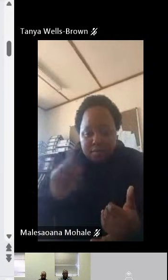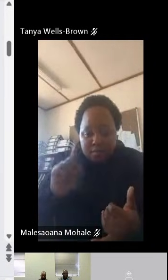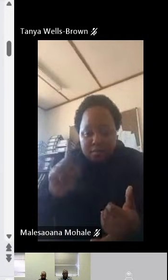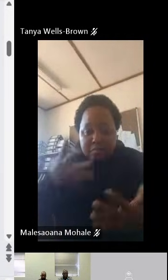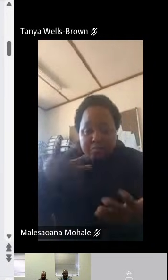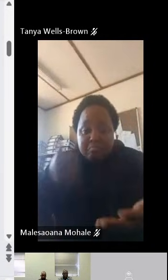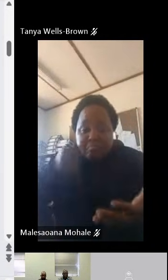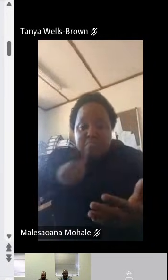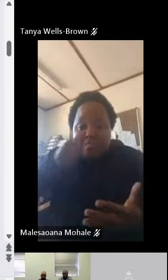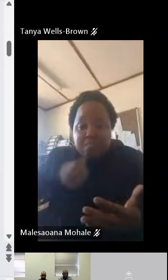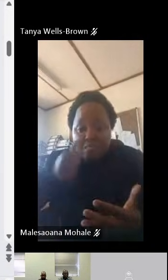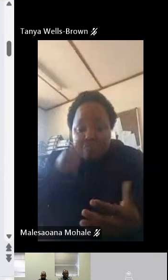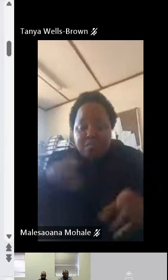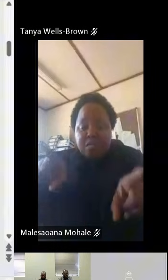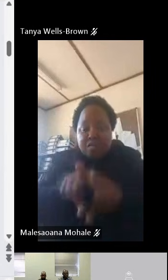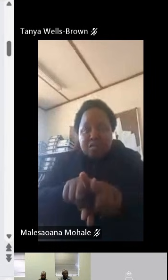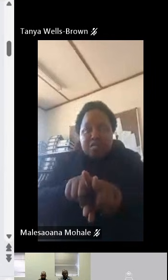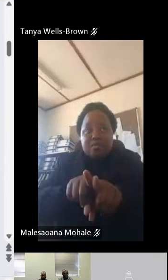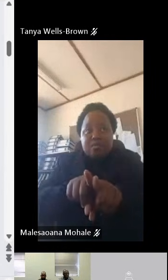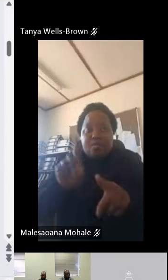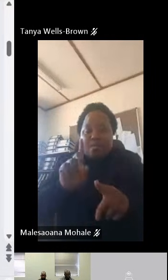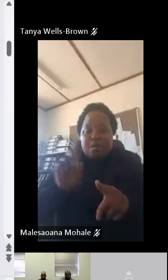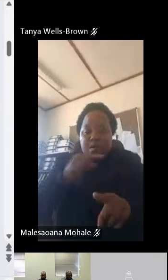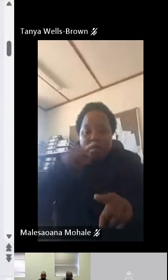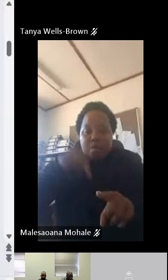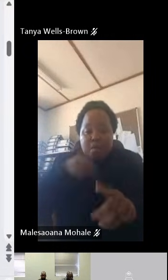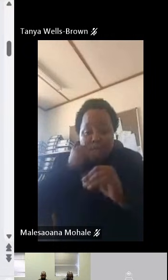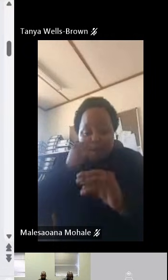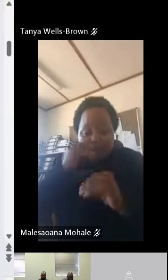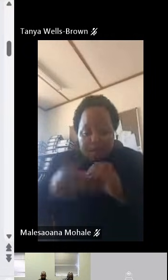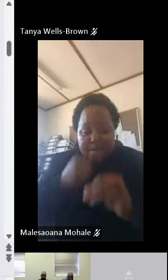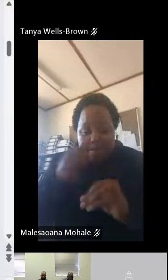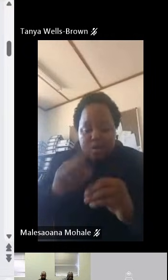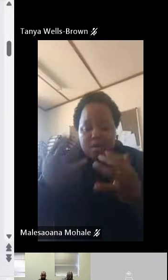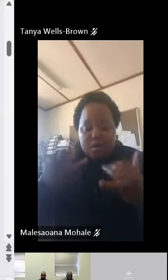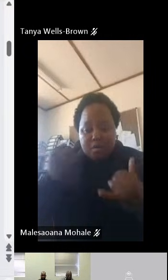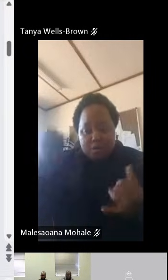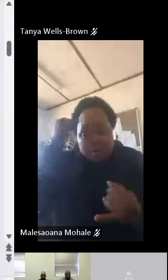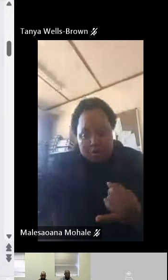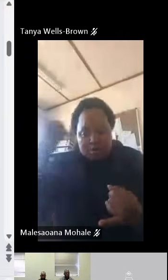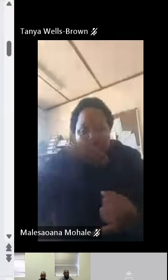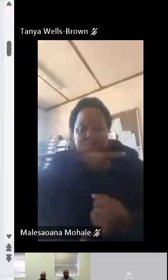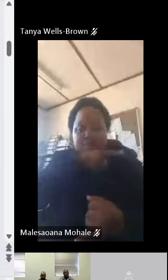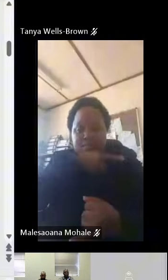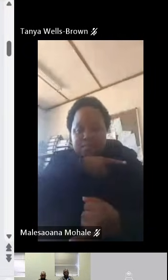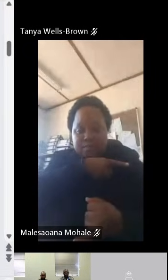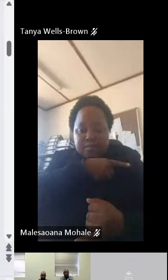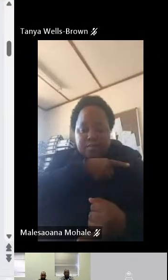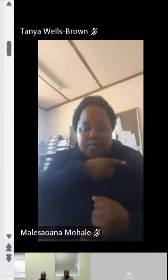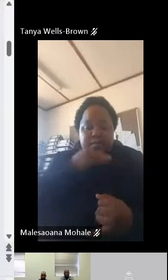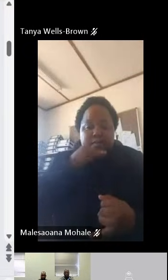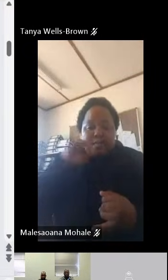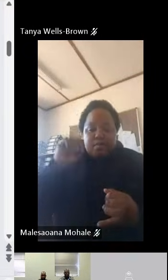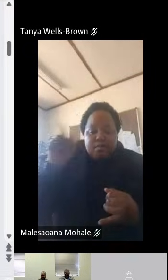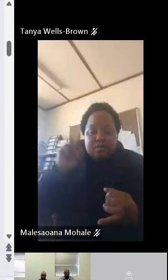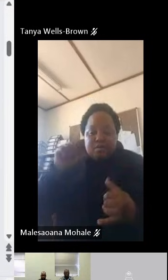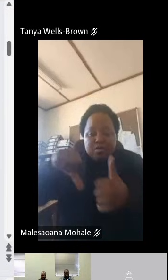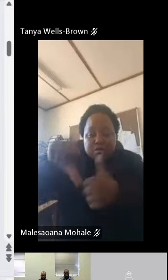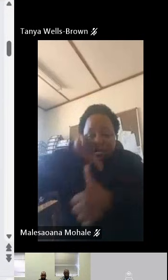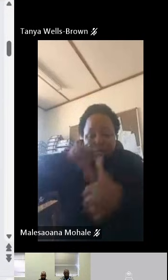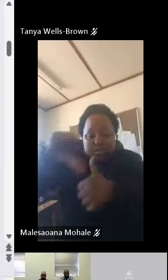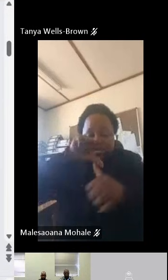also comes to this, what we are talking about today, issues of gender. which is socially constructed, and people are given